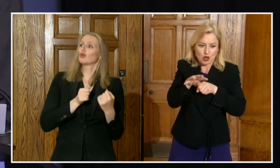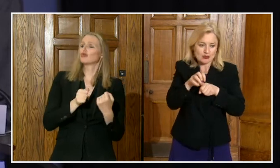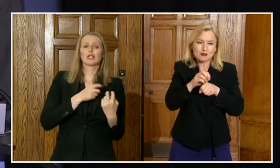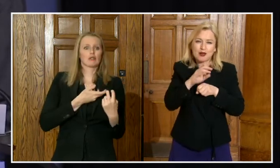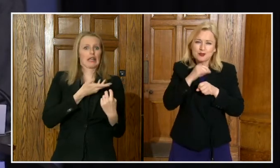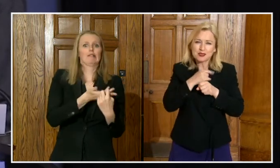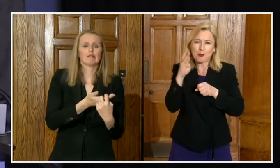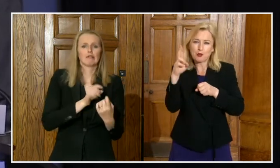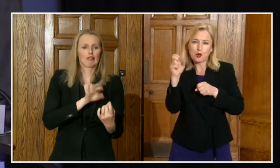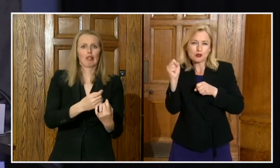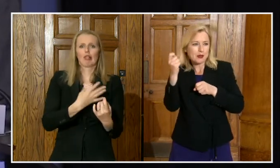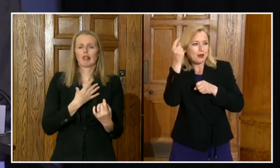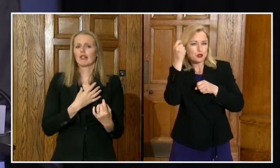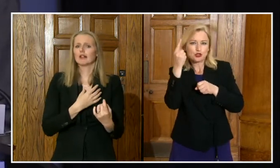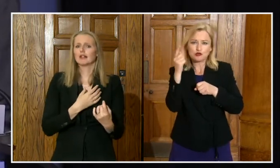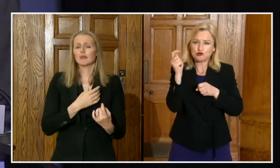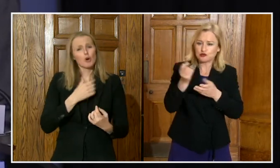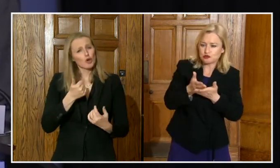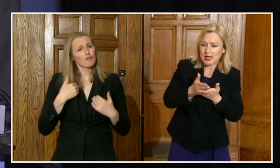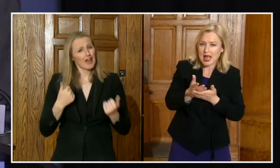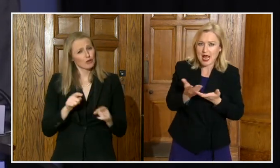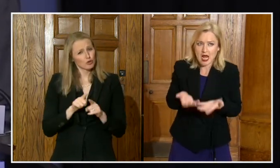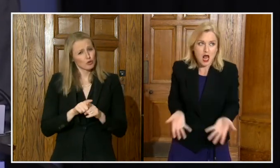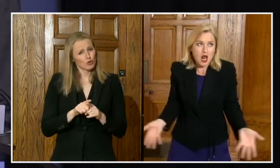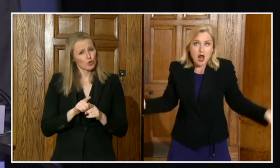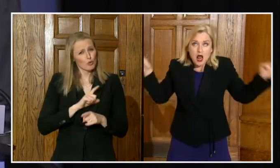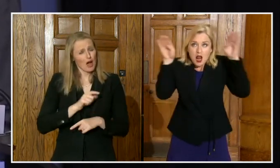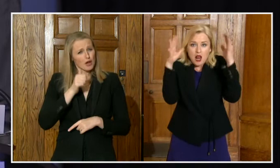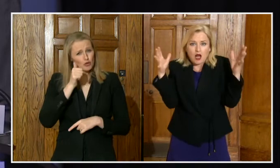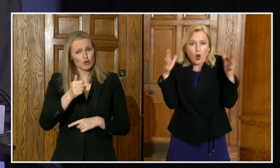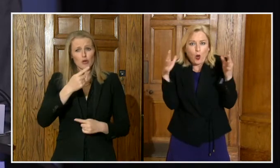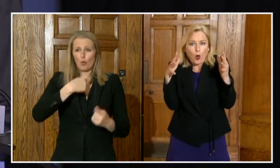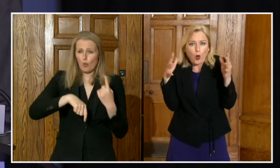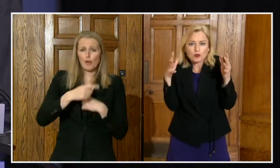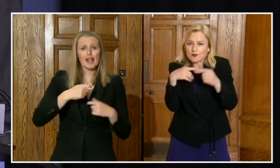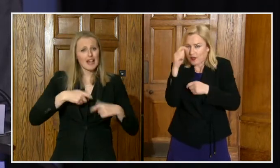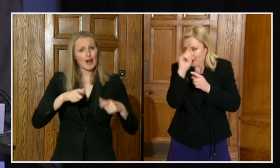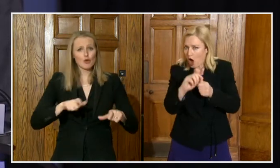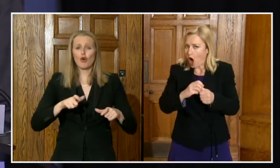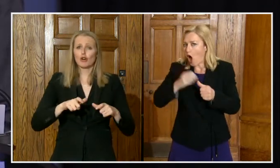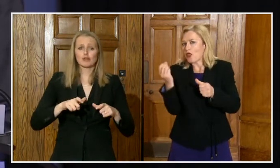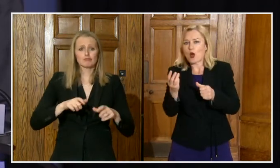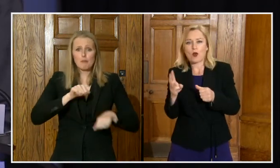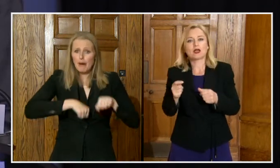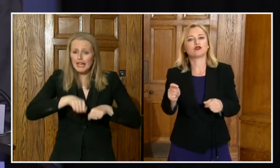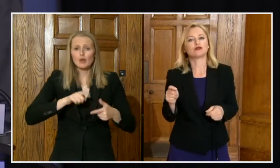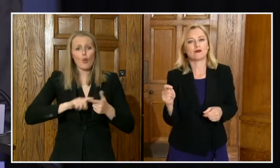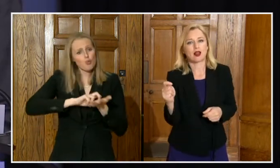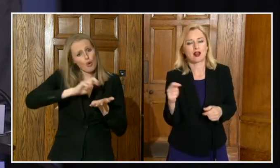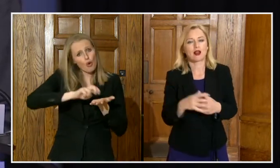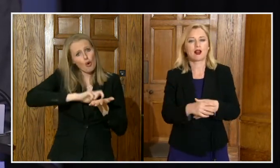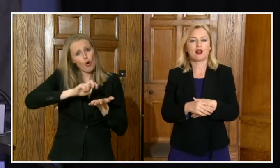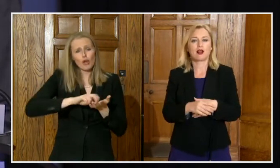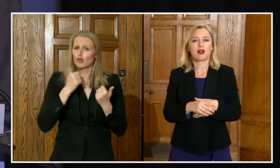it's also good for our health. It's good for us to continue to engage in active travel, and those things will have